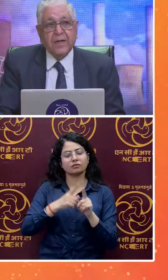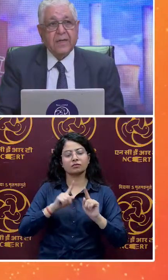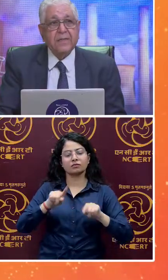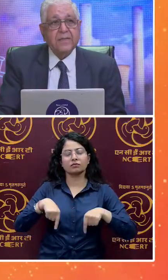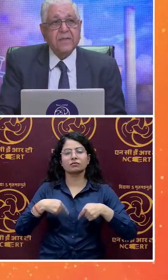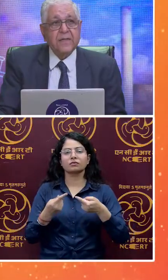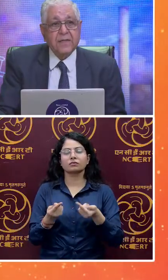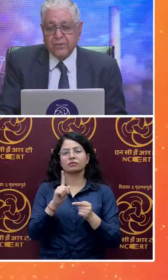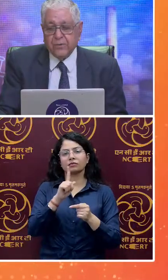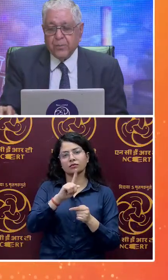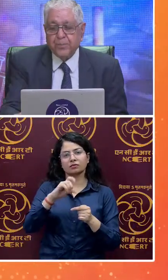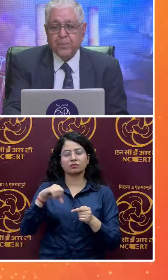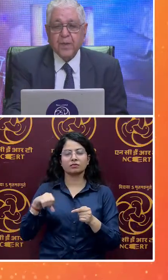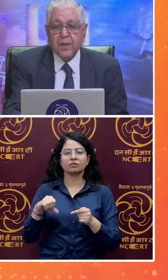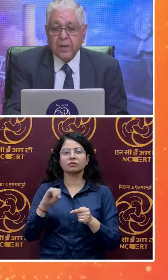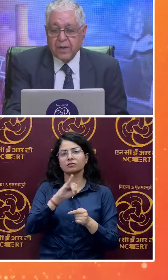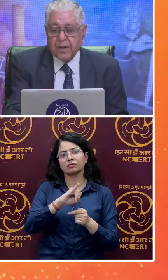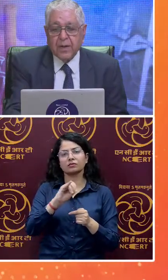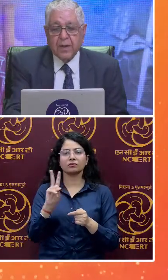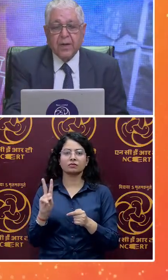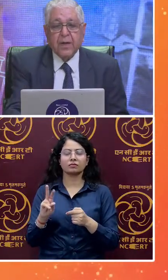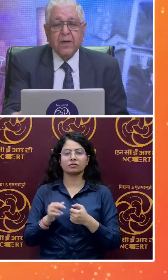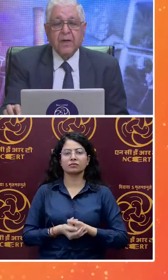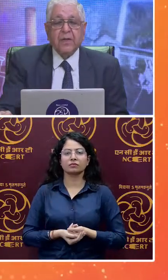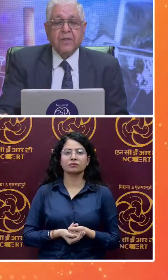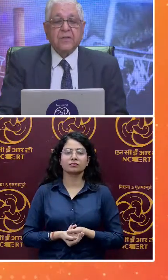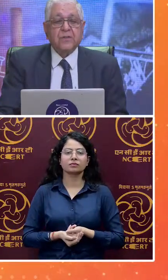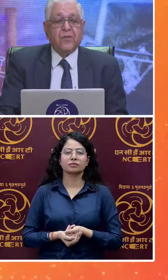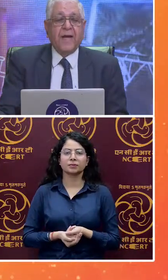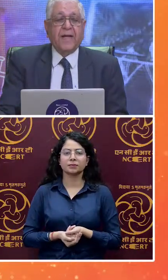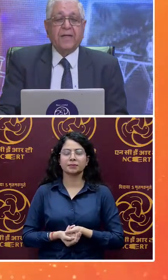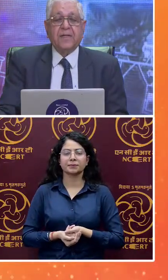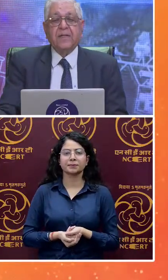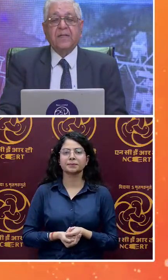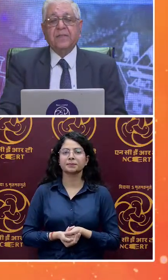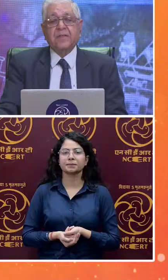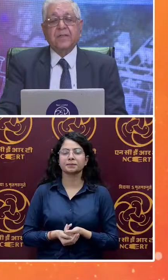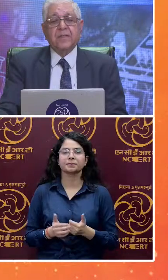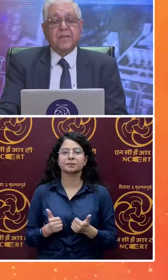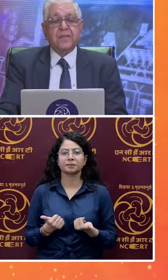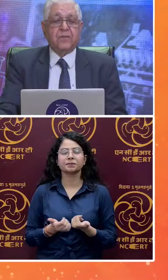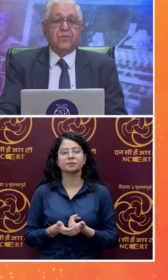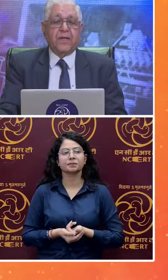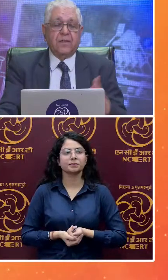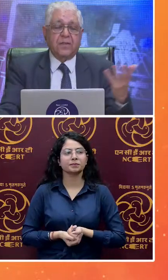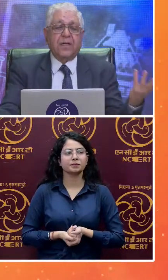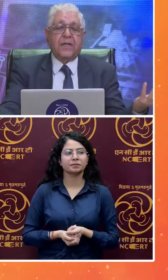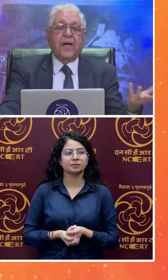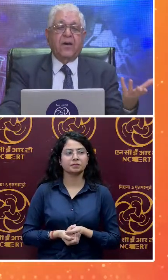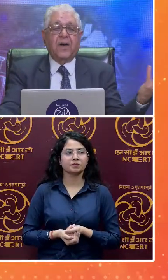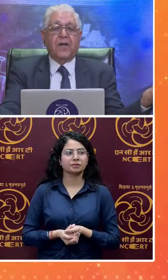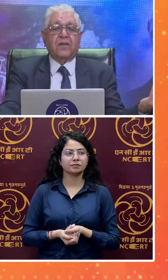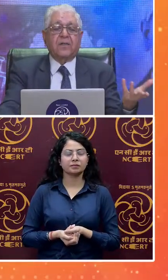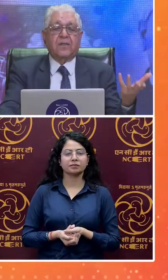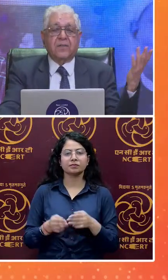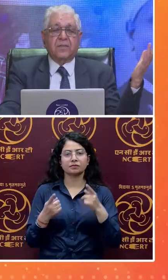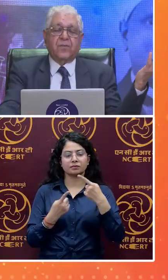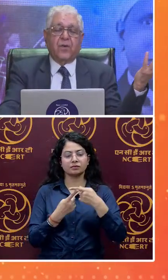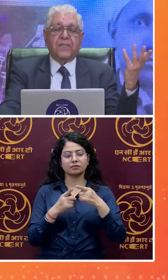1962. So, fine, when the